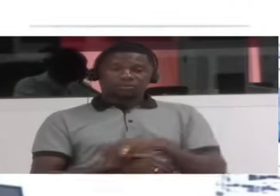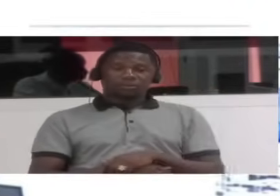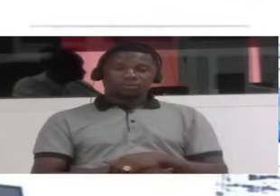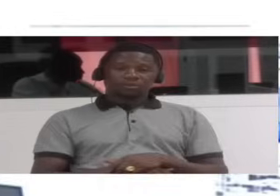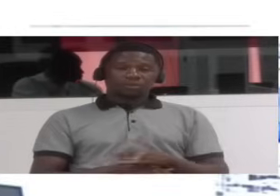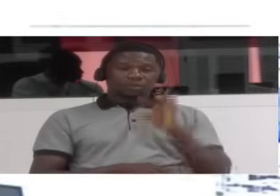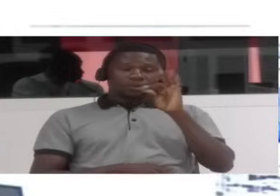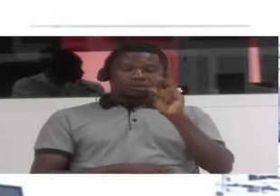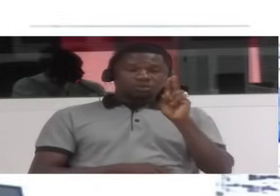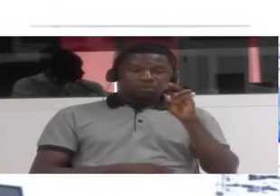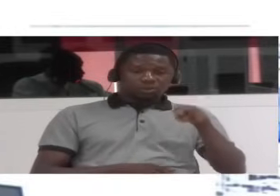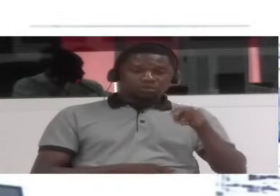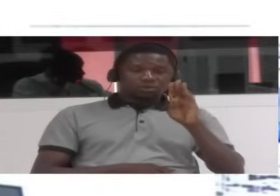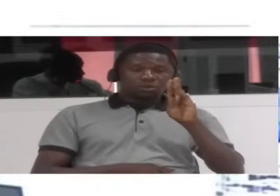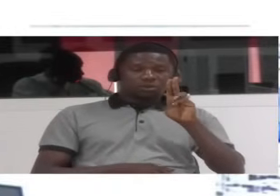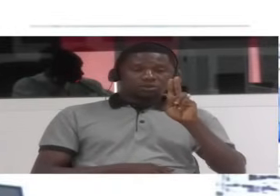Tumbul